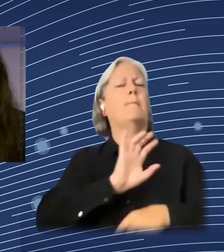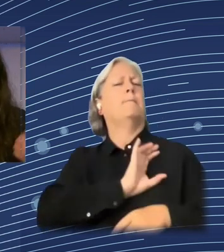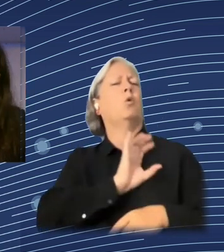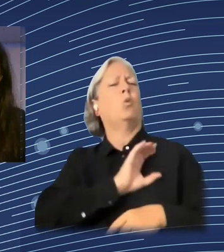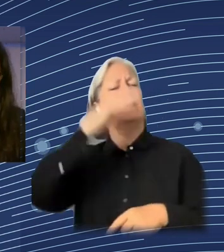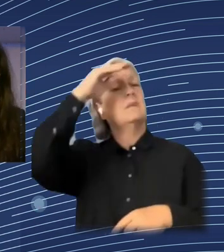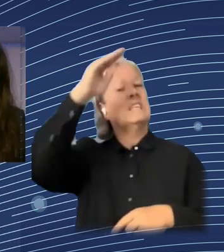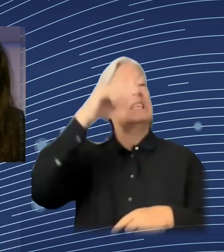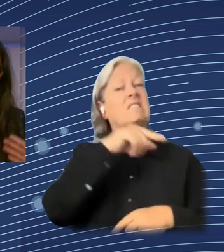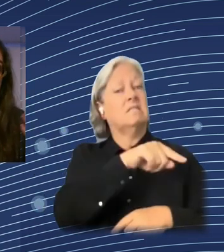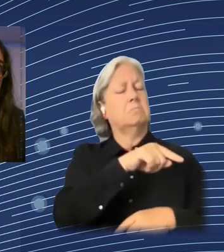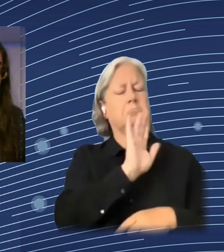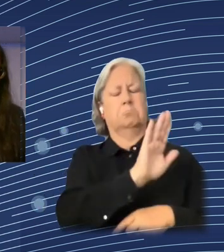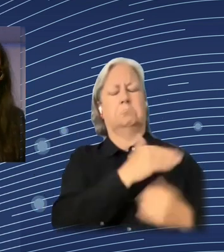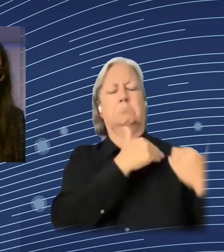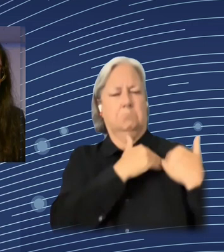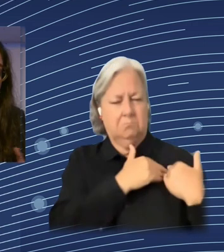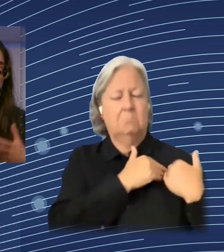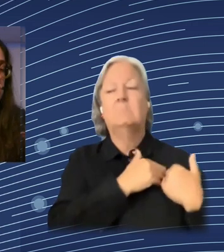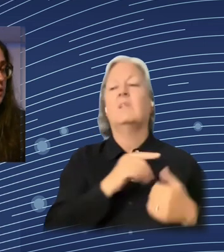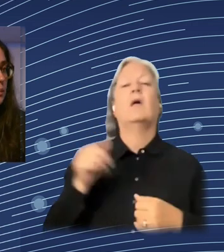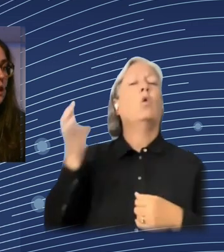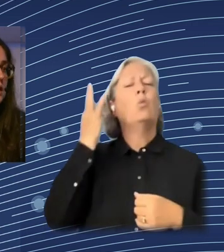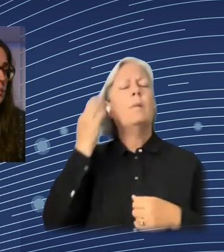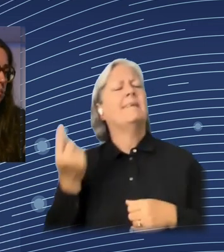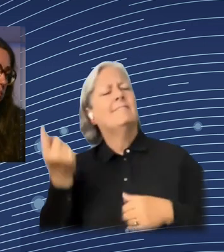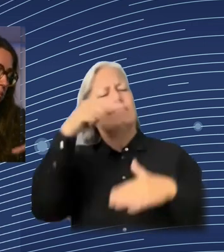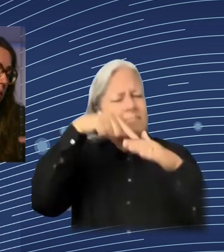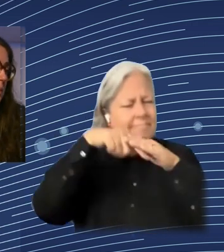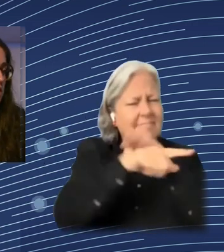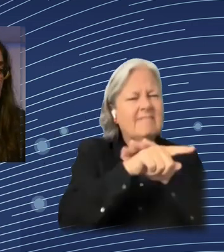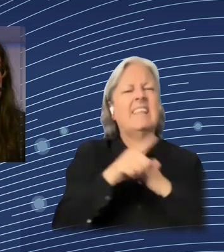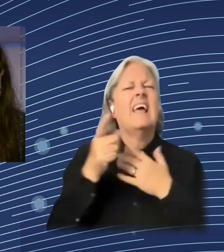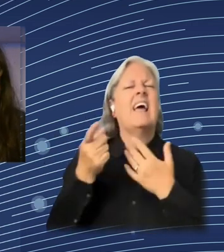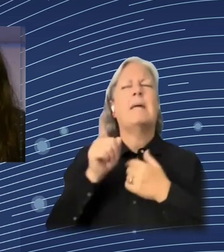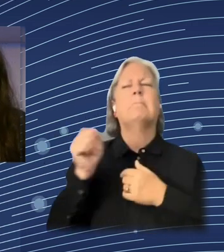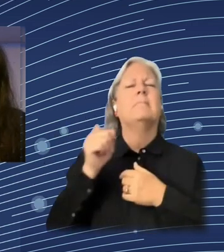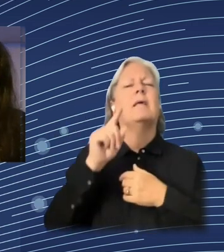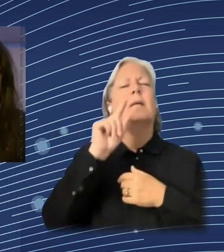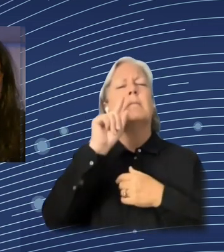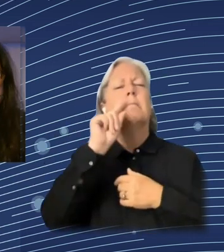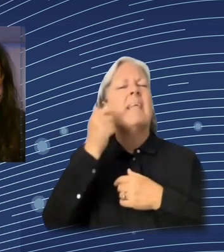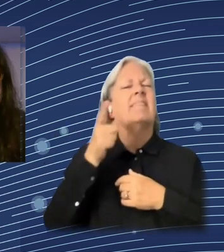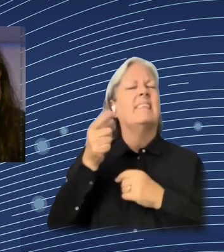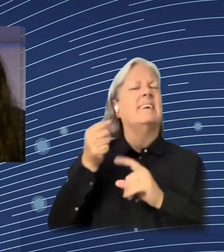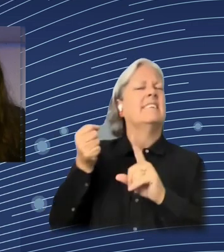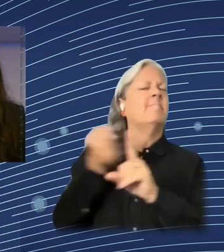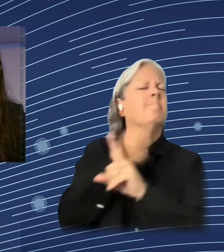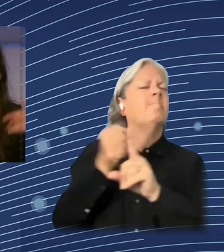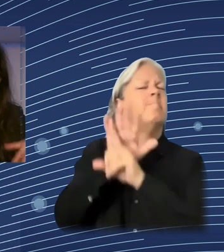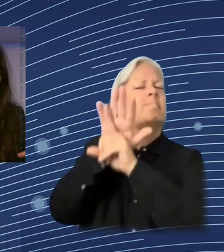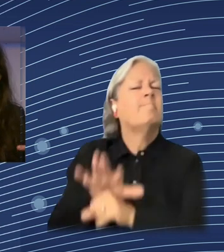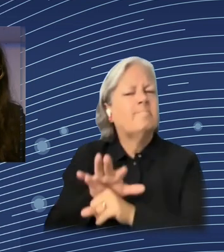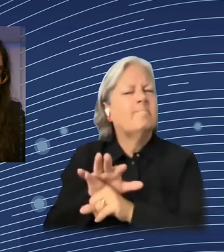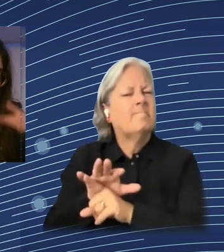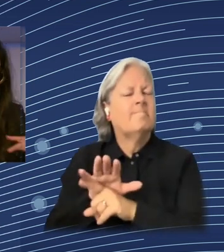who go to the police station and denounce a situation related to gender violence, pretty much cases related to domestic violence. Then